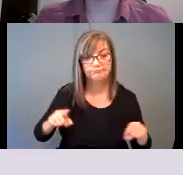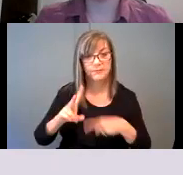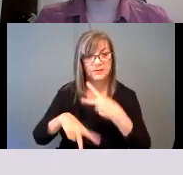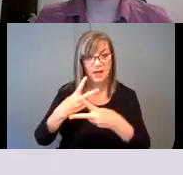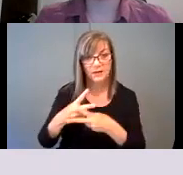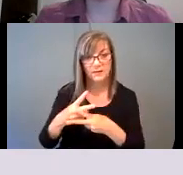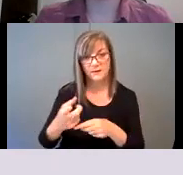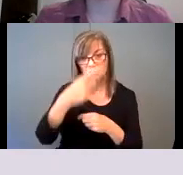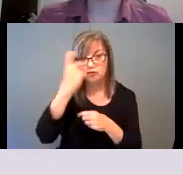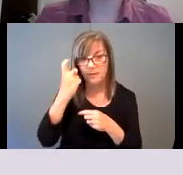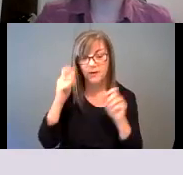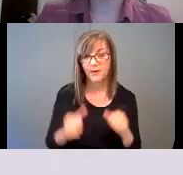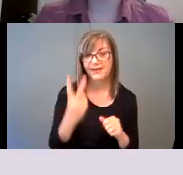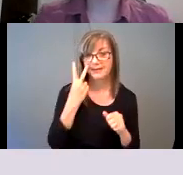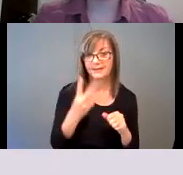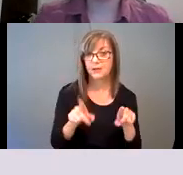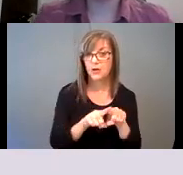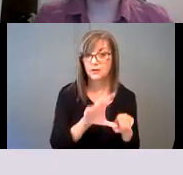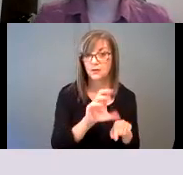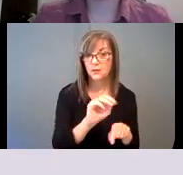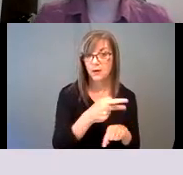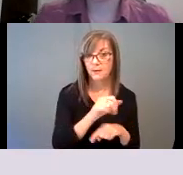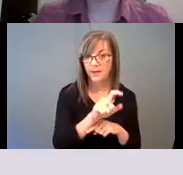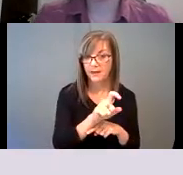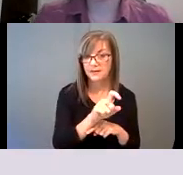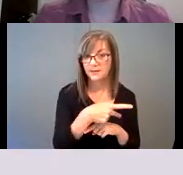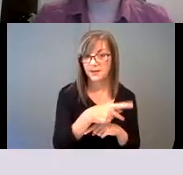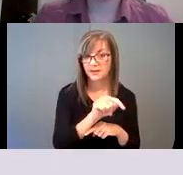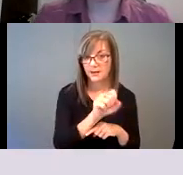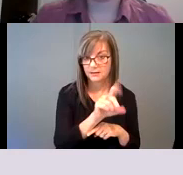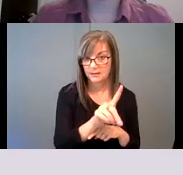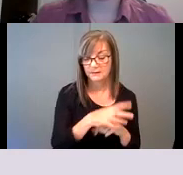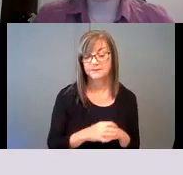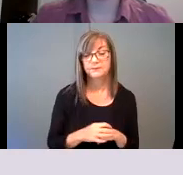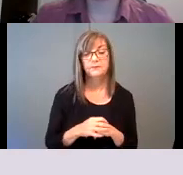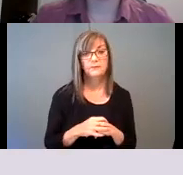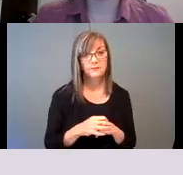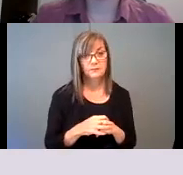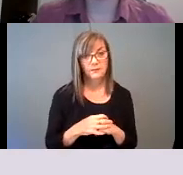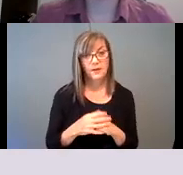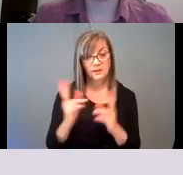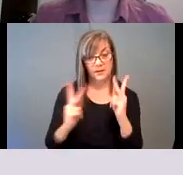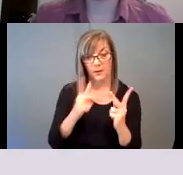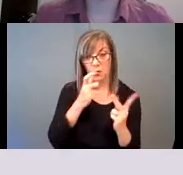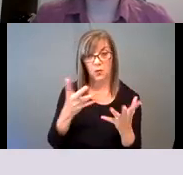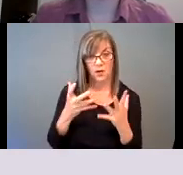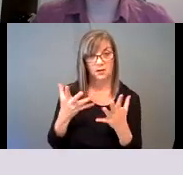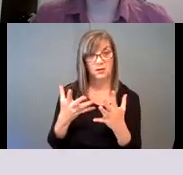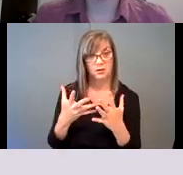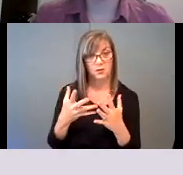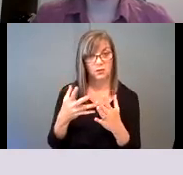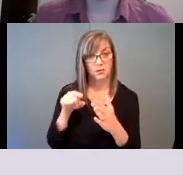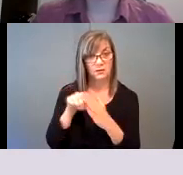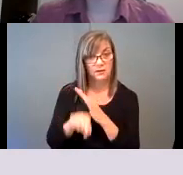see complex PTSD. Suicidal ideation. Unfortunately, people who experience trauma have